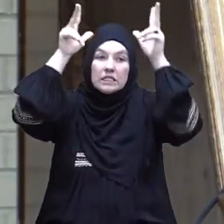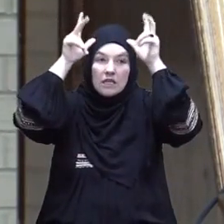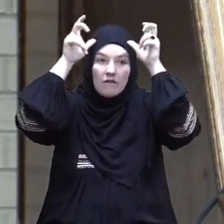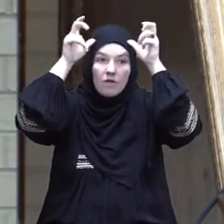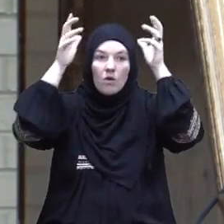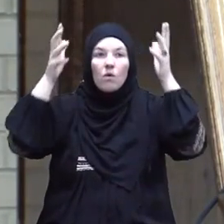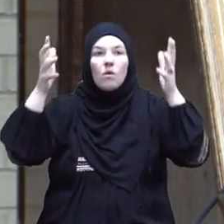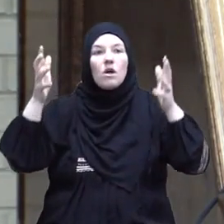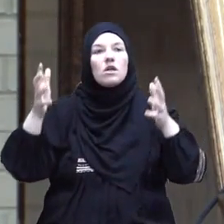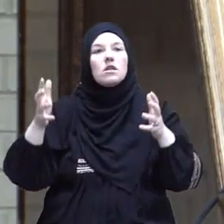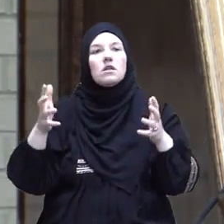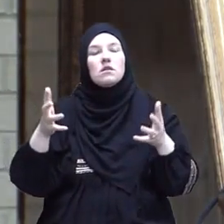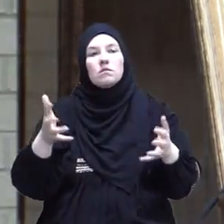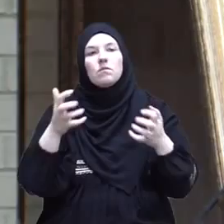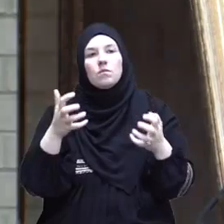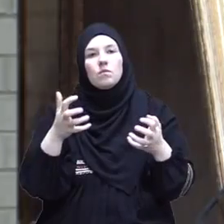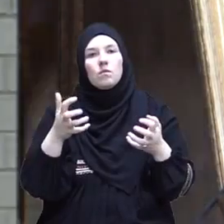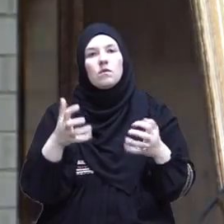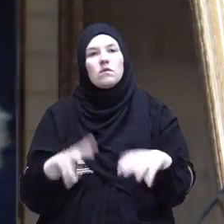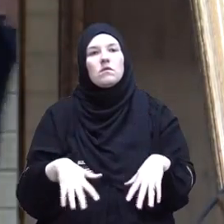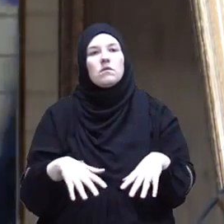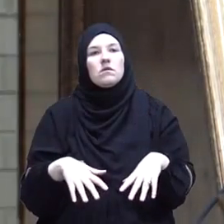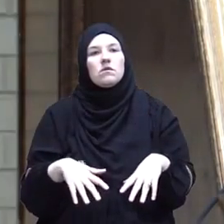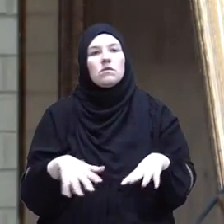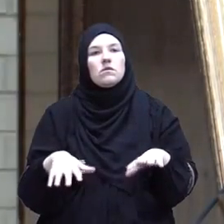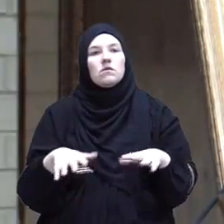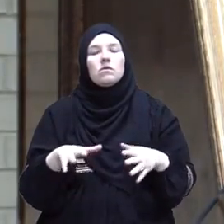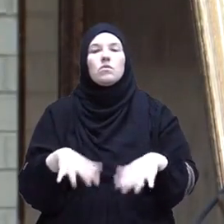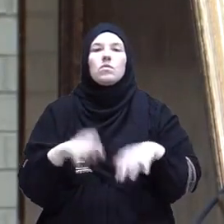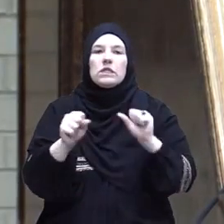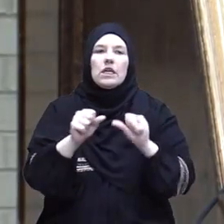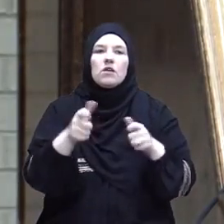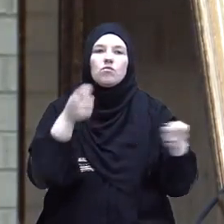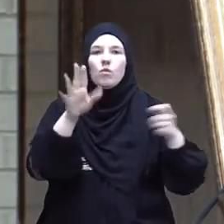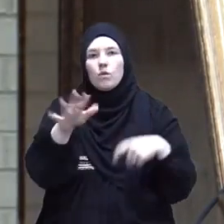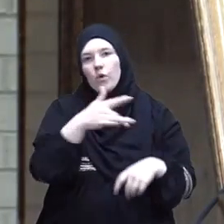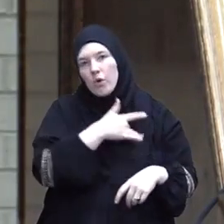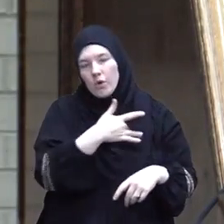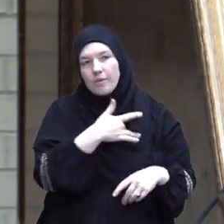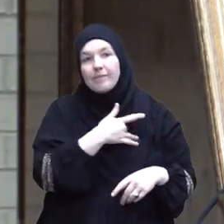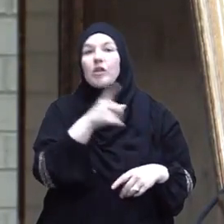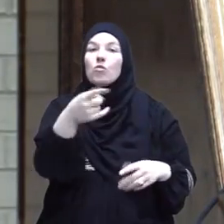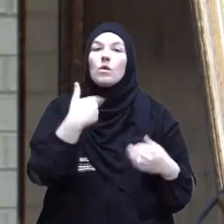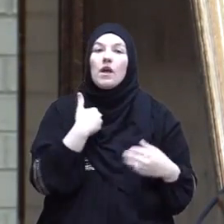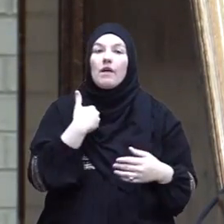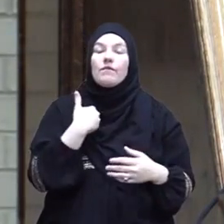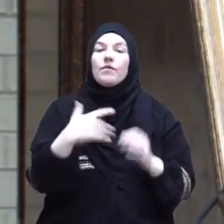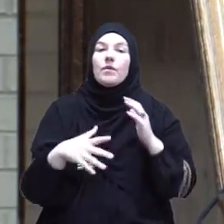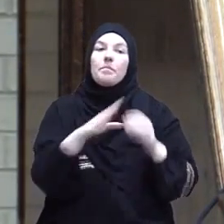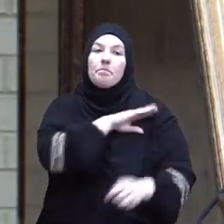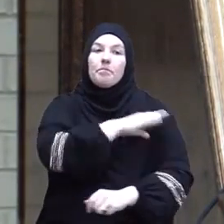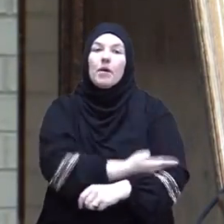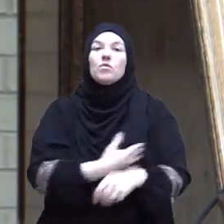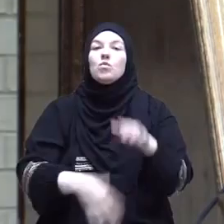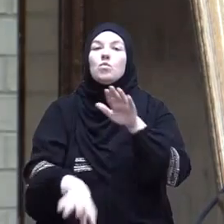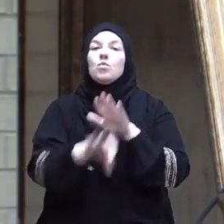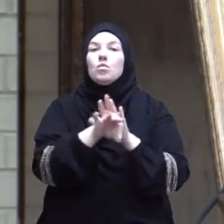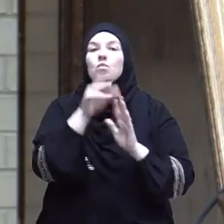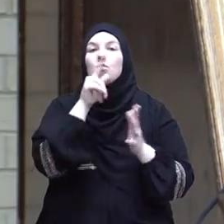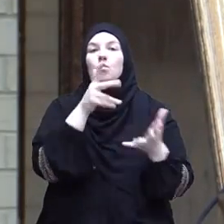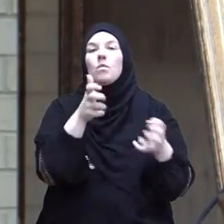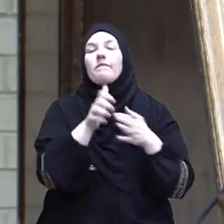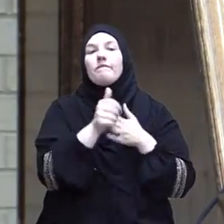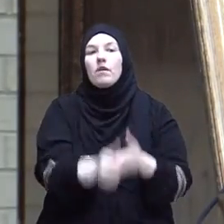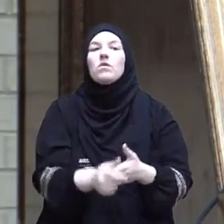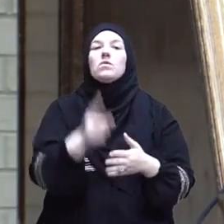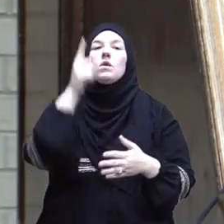take as much space of your heart as possible. And you have the power to choose whom you will follow. So